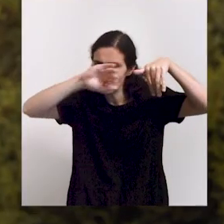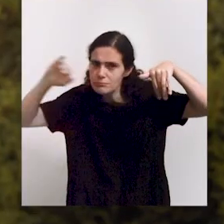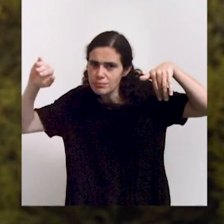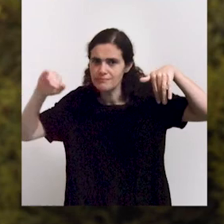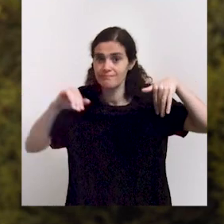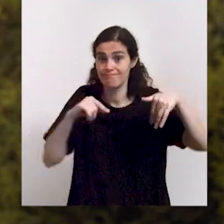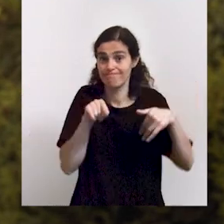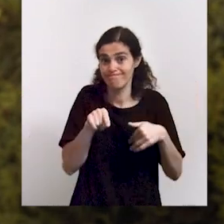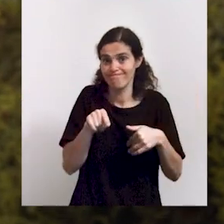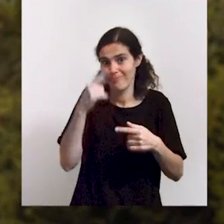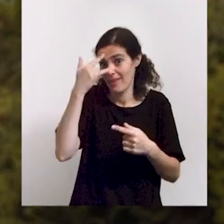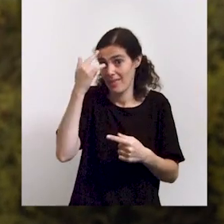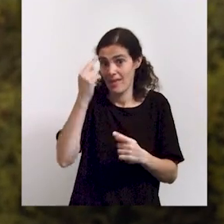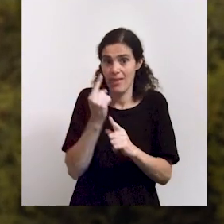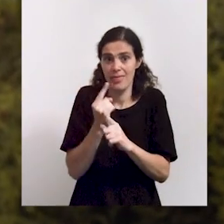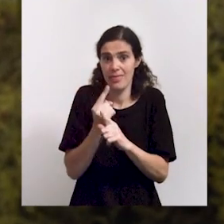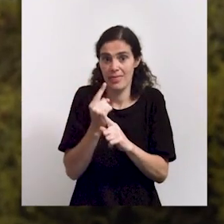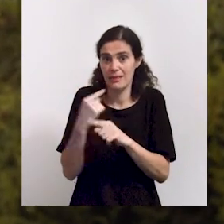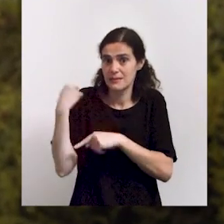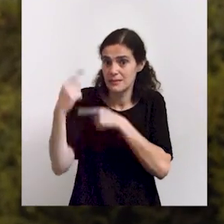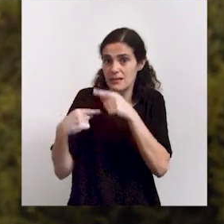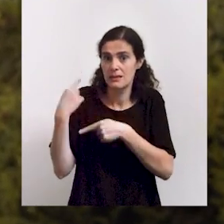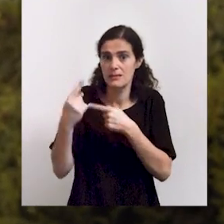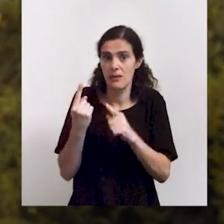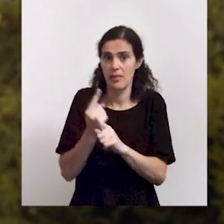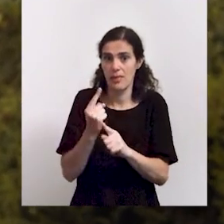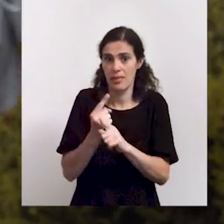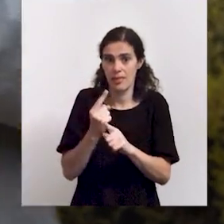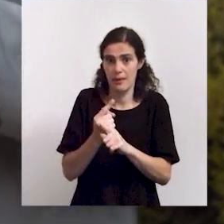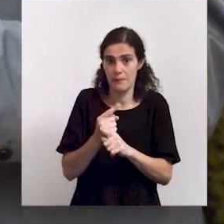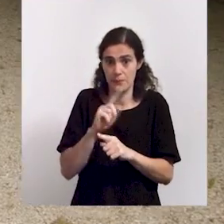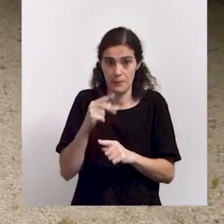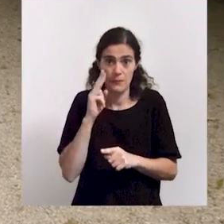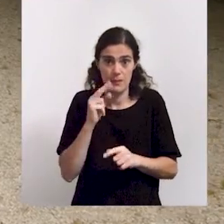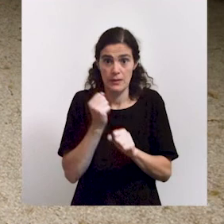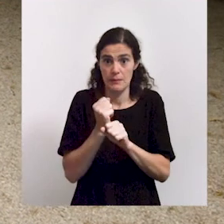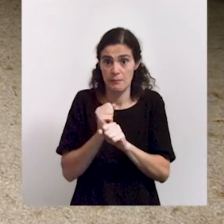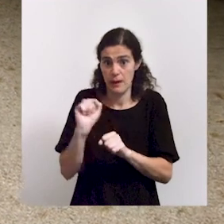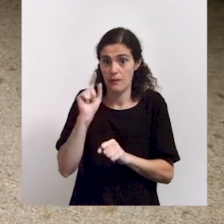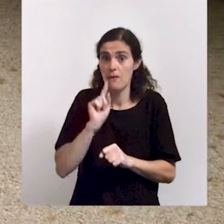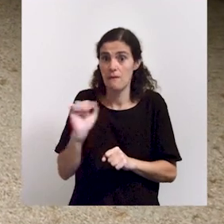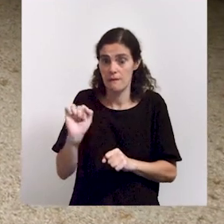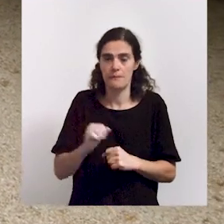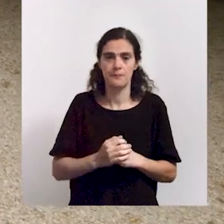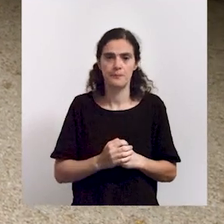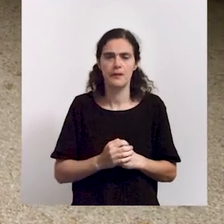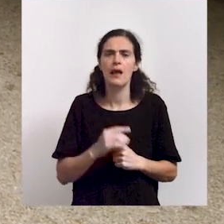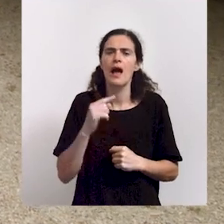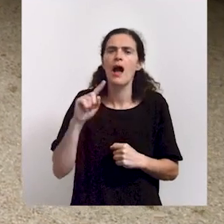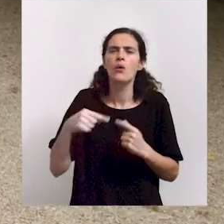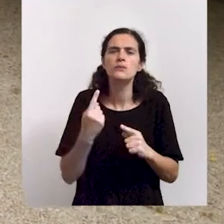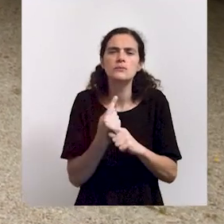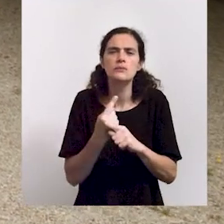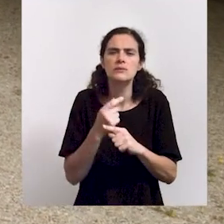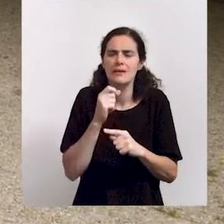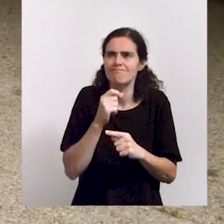tradition within our work. There is also something a tiny bit absurd. Of course, you have the